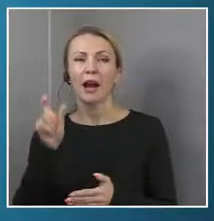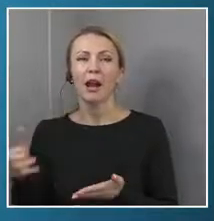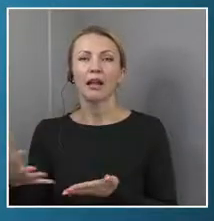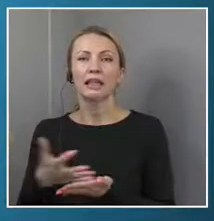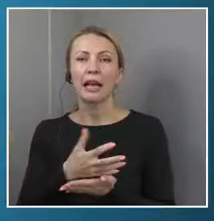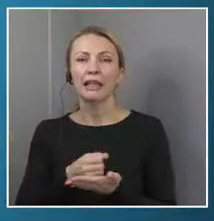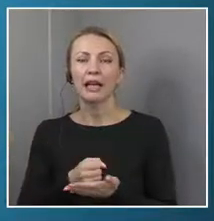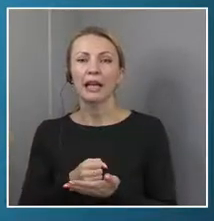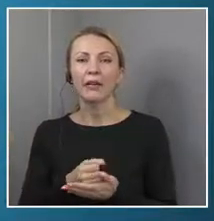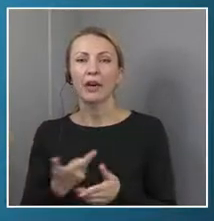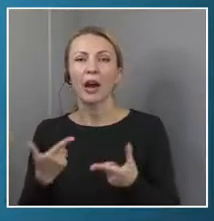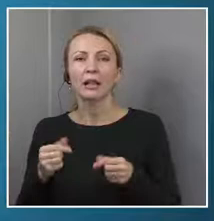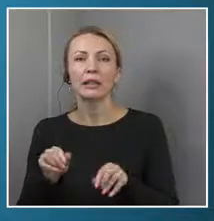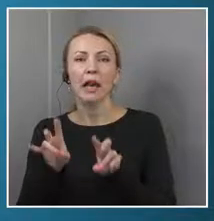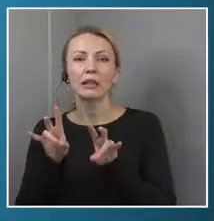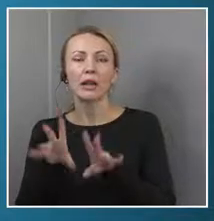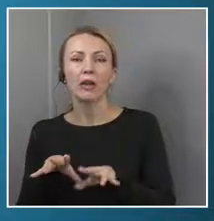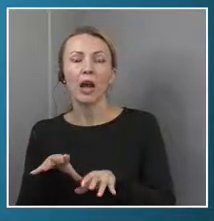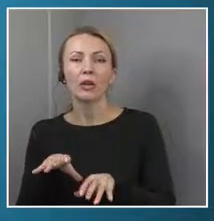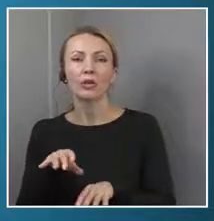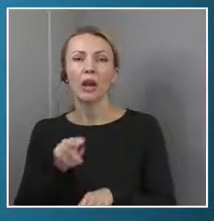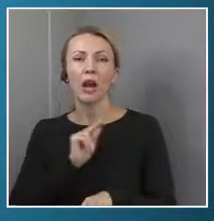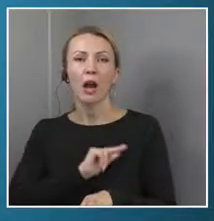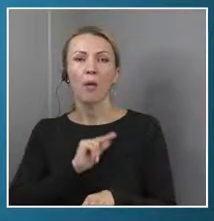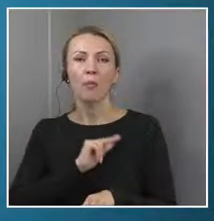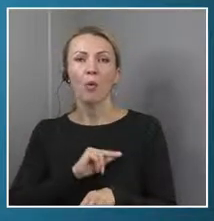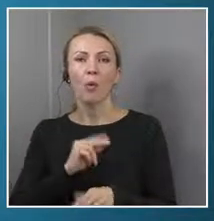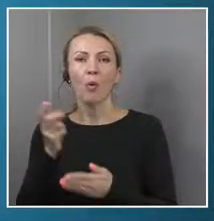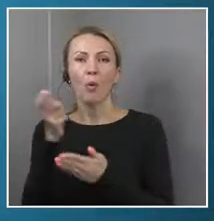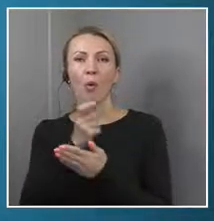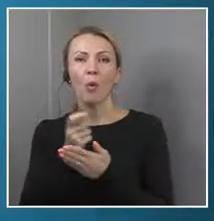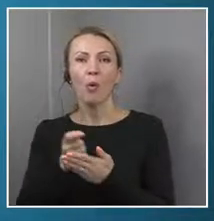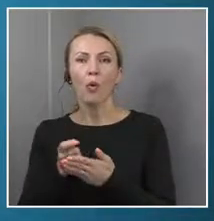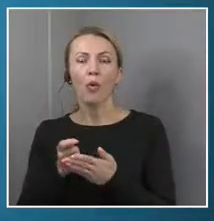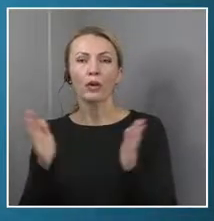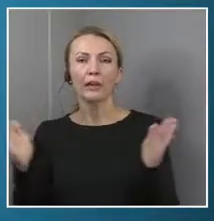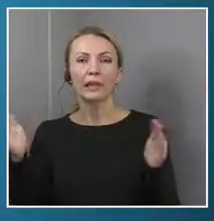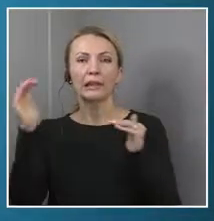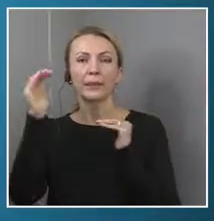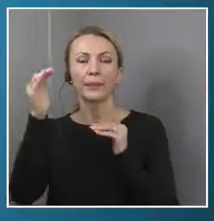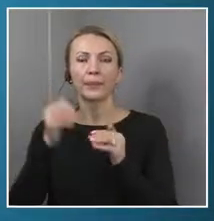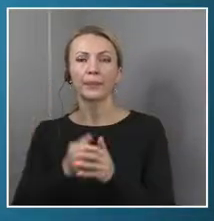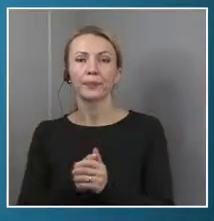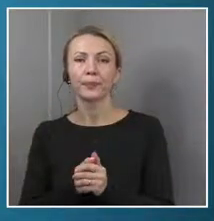And I'm not talking about the collectors and where